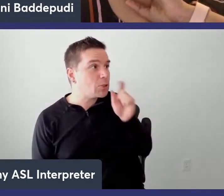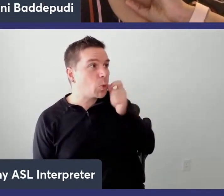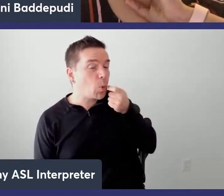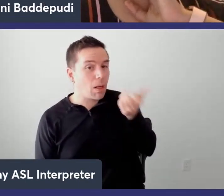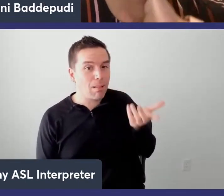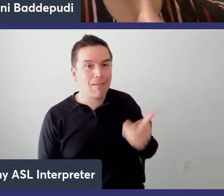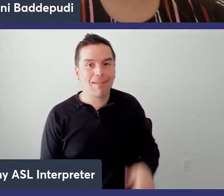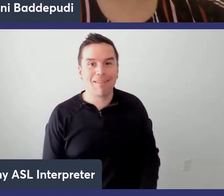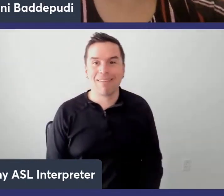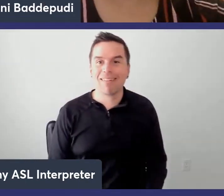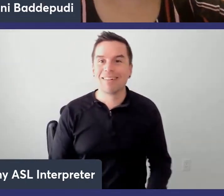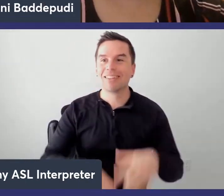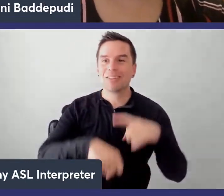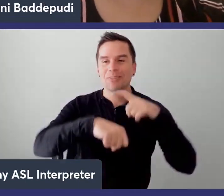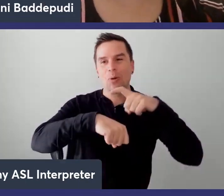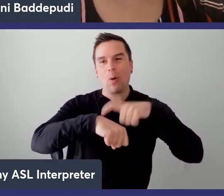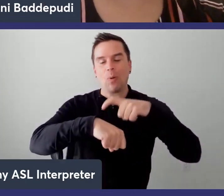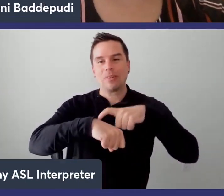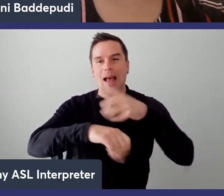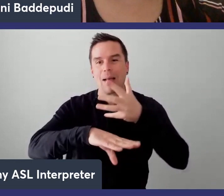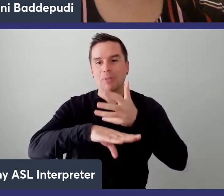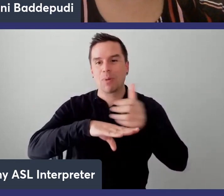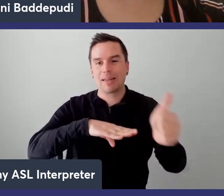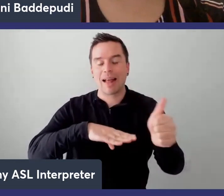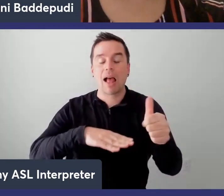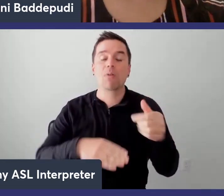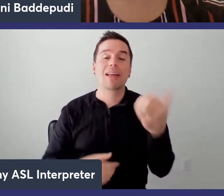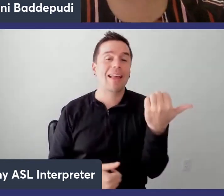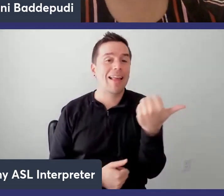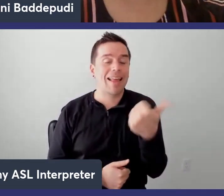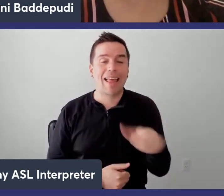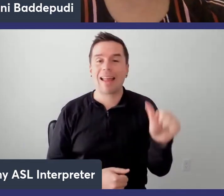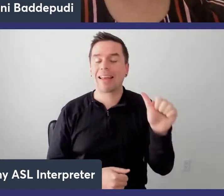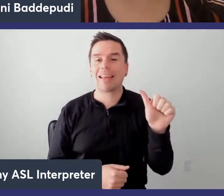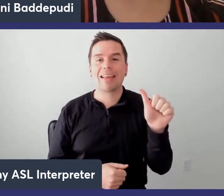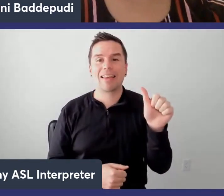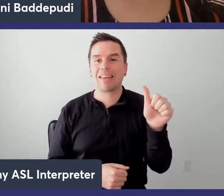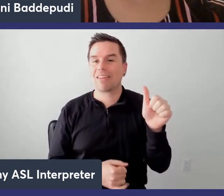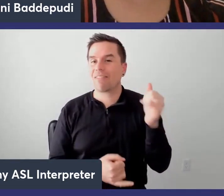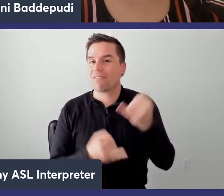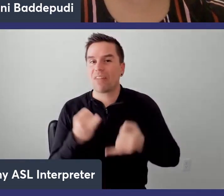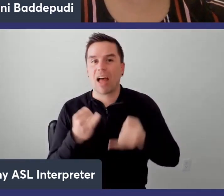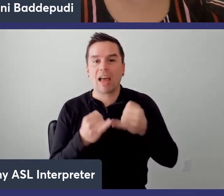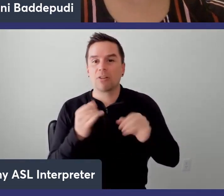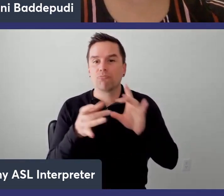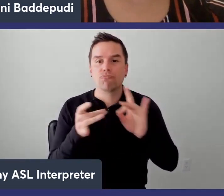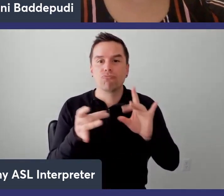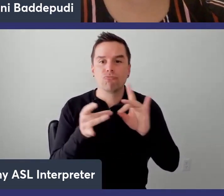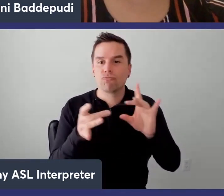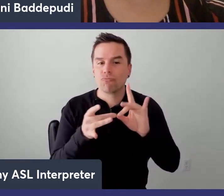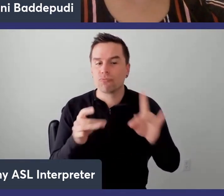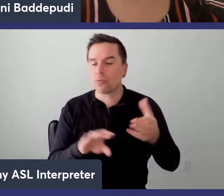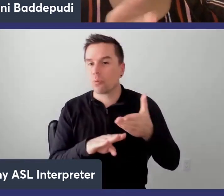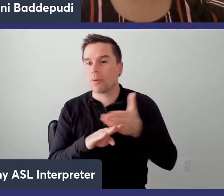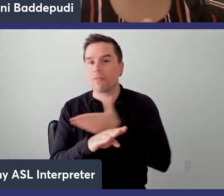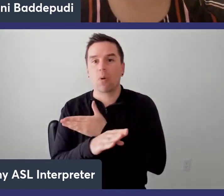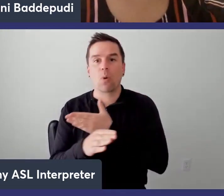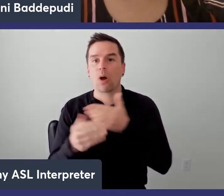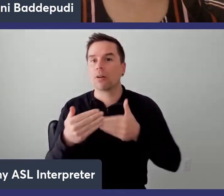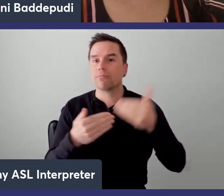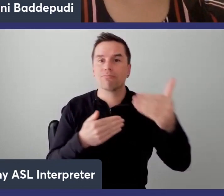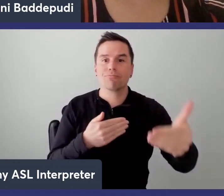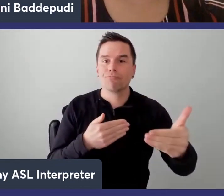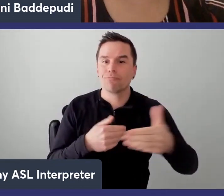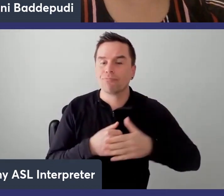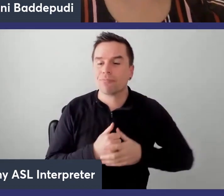running short on time, unfortunately. Any parting words, you know, anywhere? And if I need to put your screen back up, I can. But anywhere you'd send